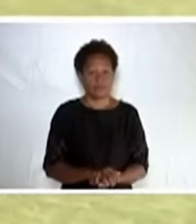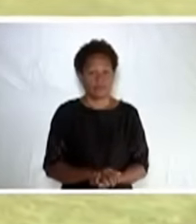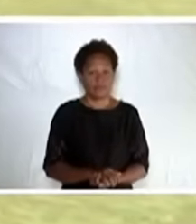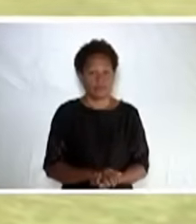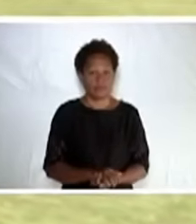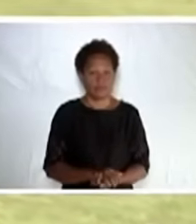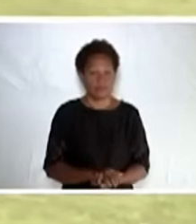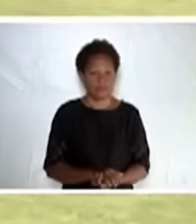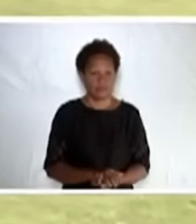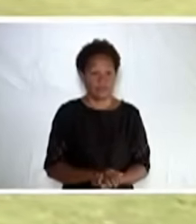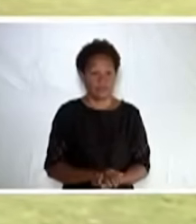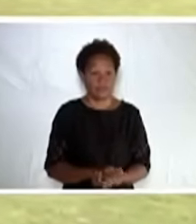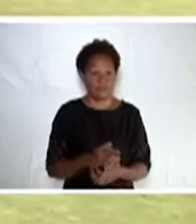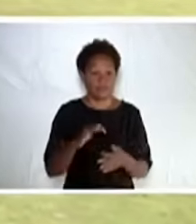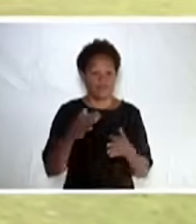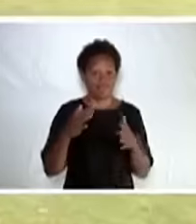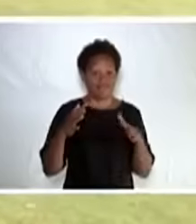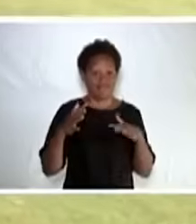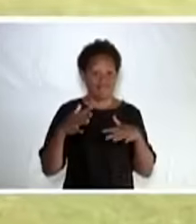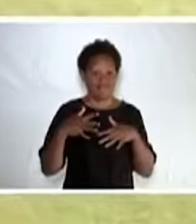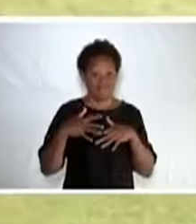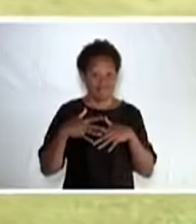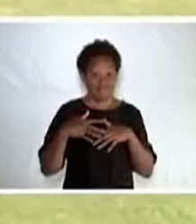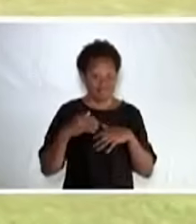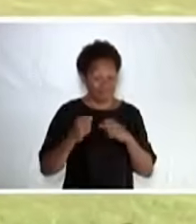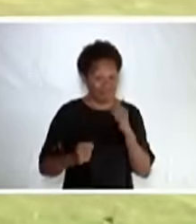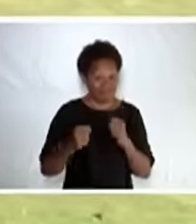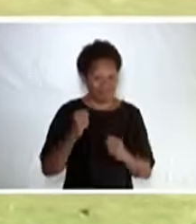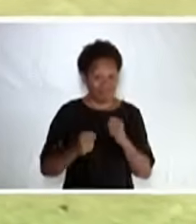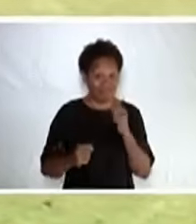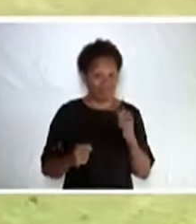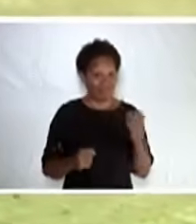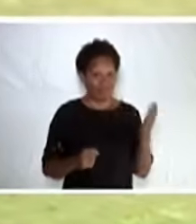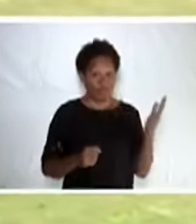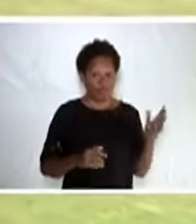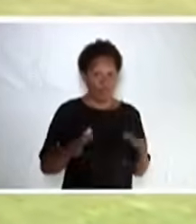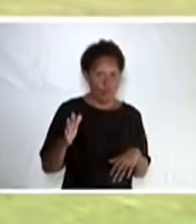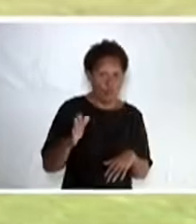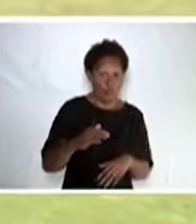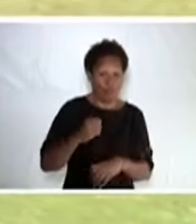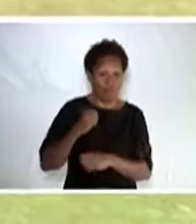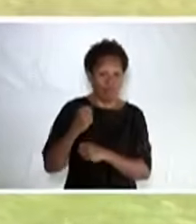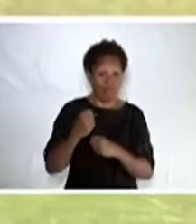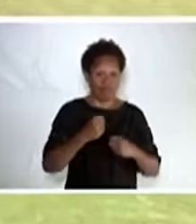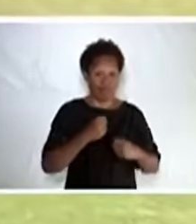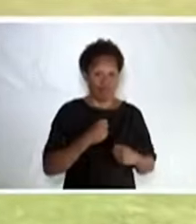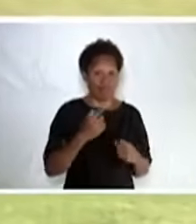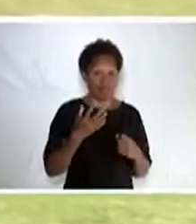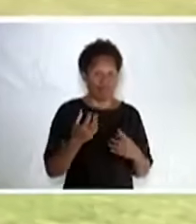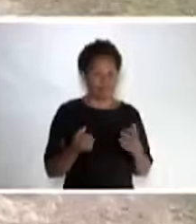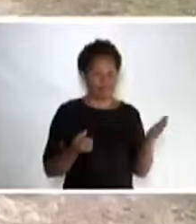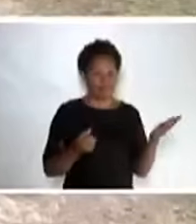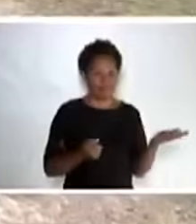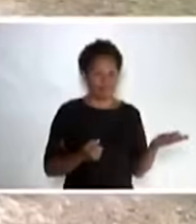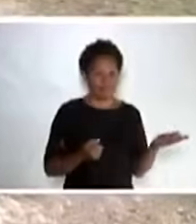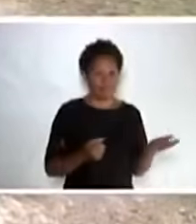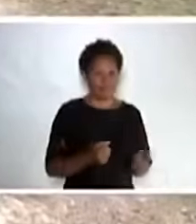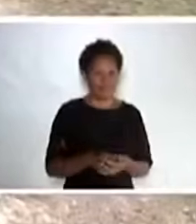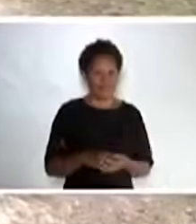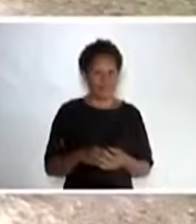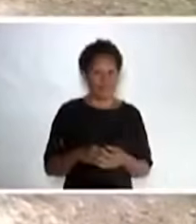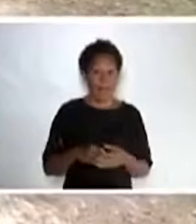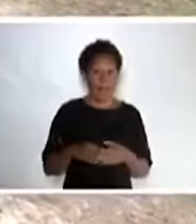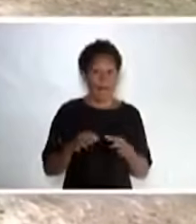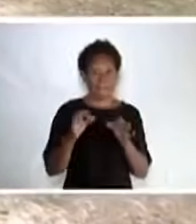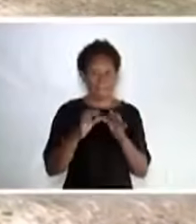Ira sa tayo de mai ena lama ni rara o ira na le ni matambani o ira kara watara tati na songo era muri ira mai na le ni